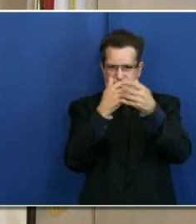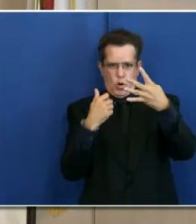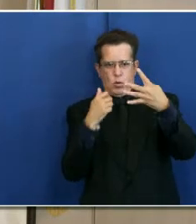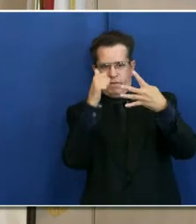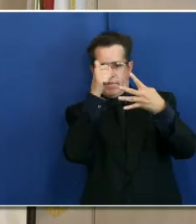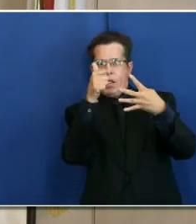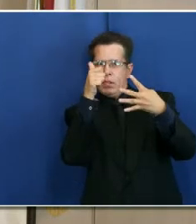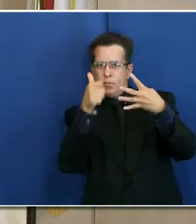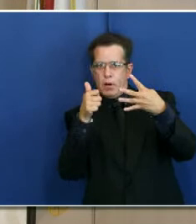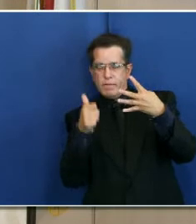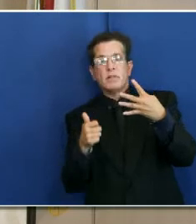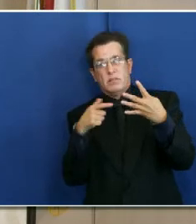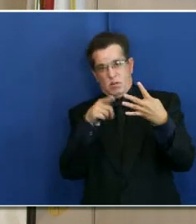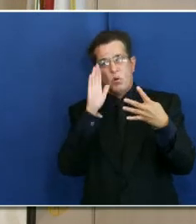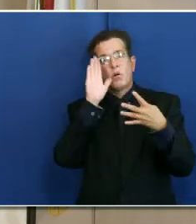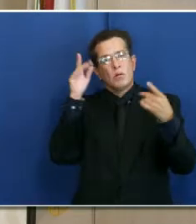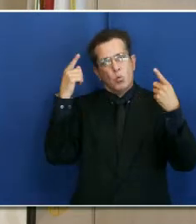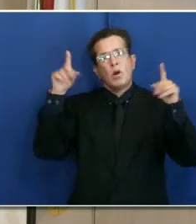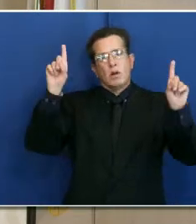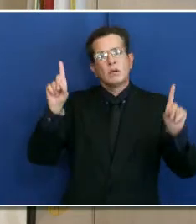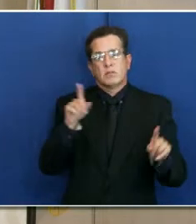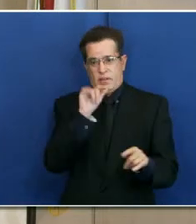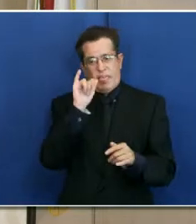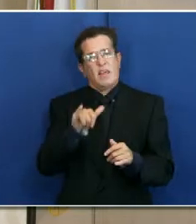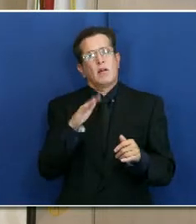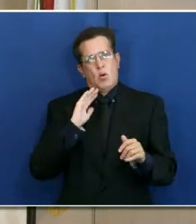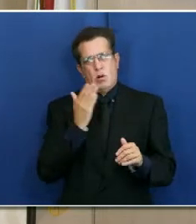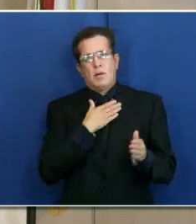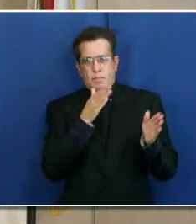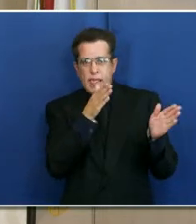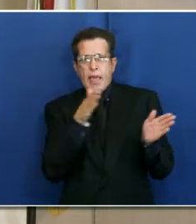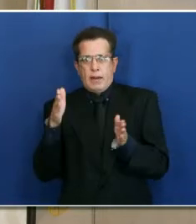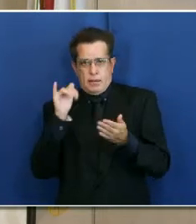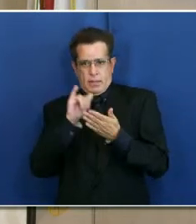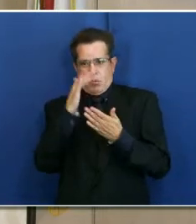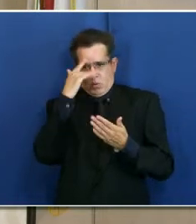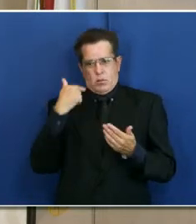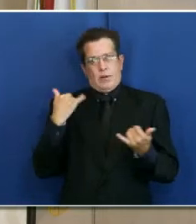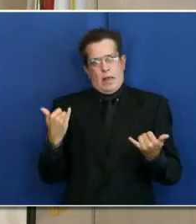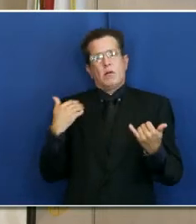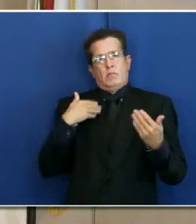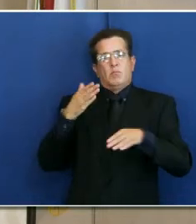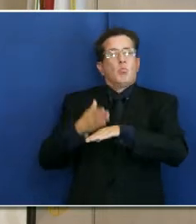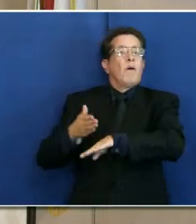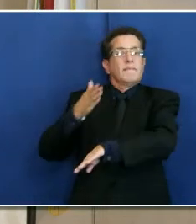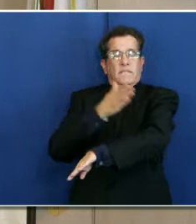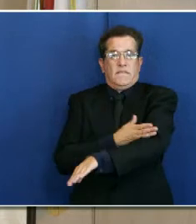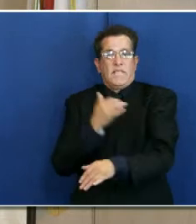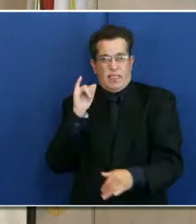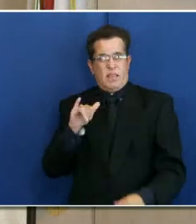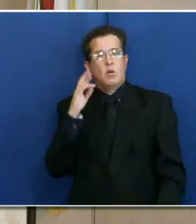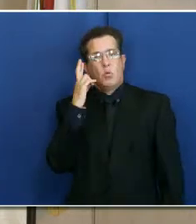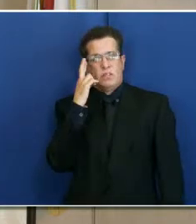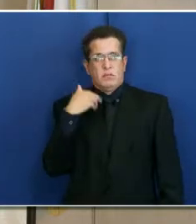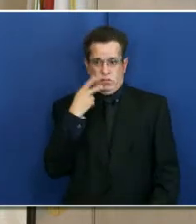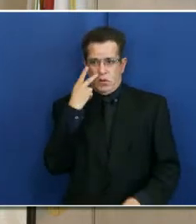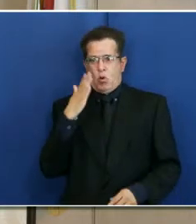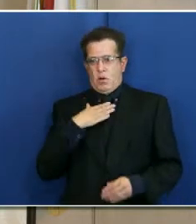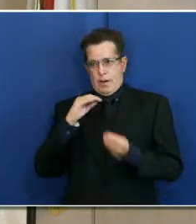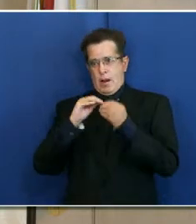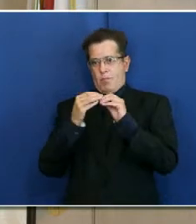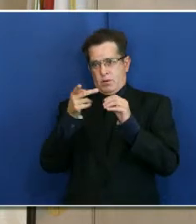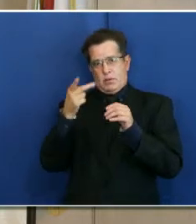know that work. Those are the strategies that got us to where we are today. We saw our numbers, our